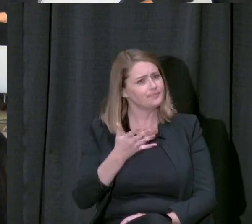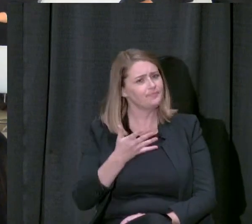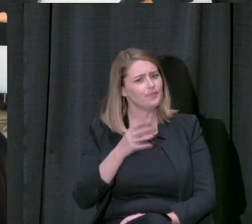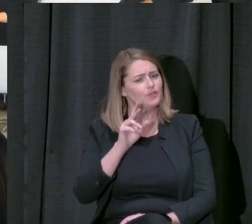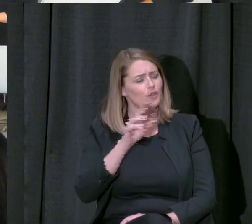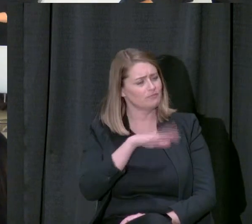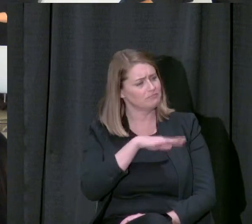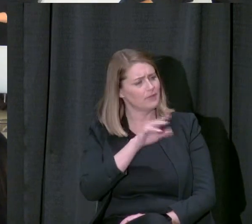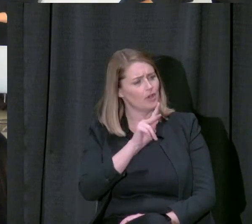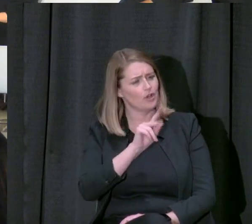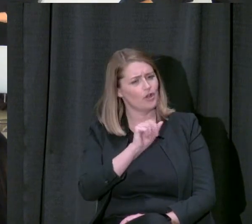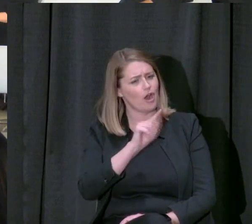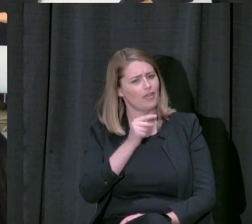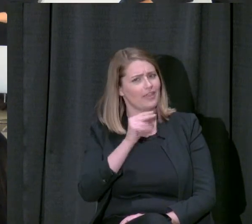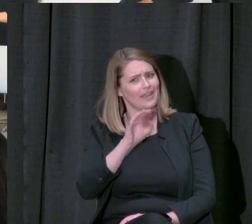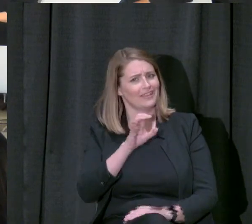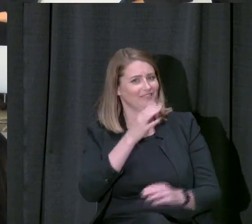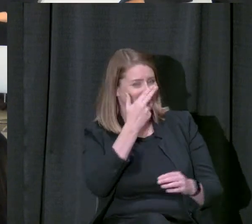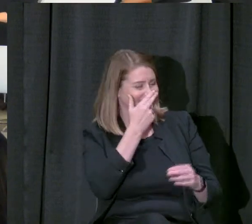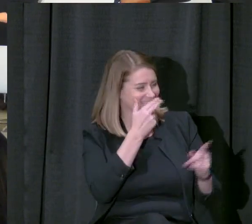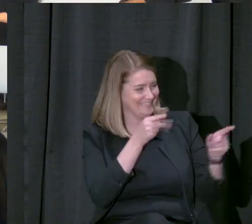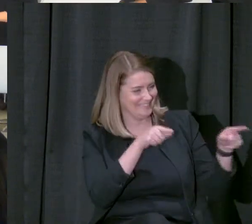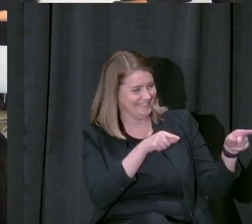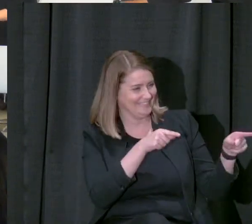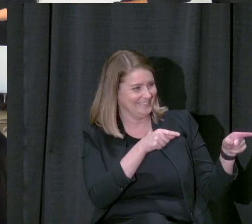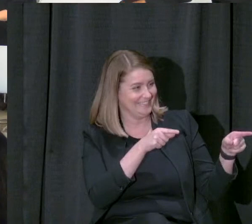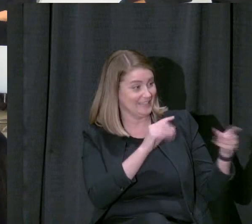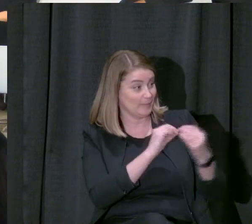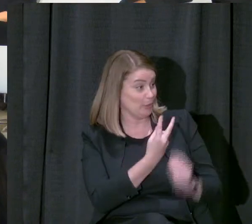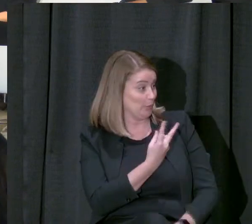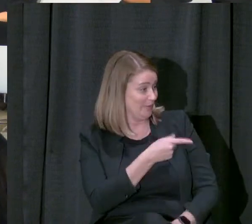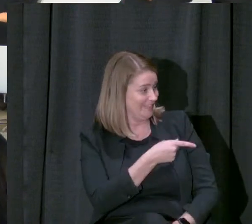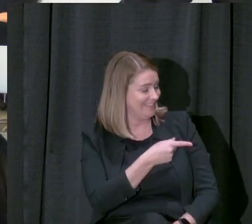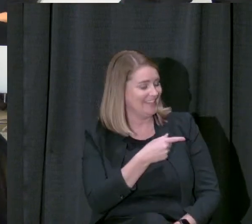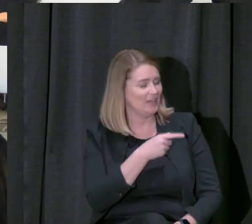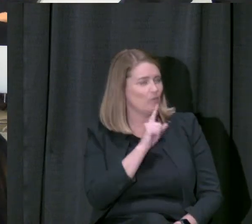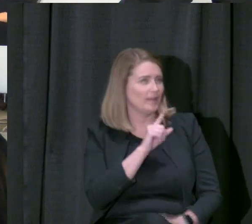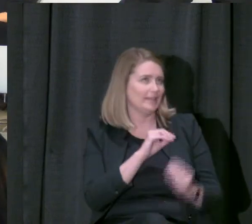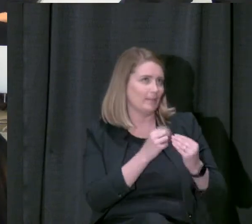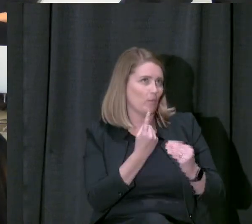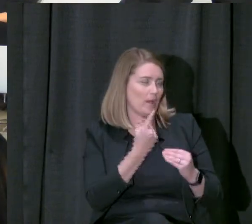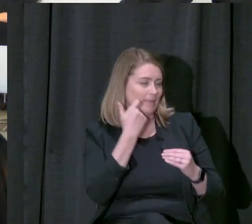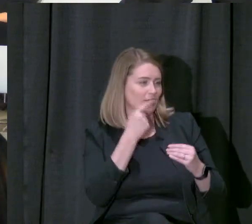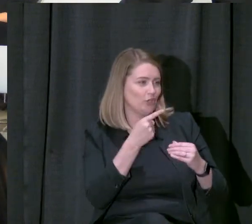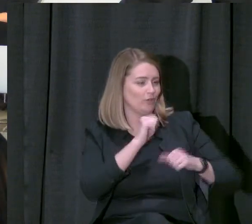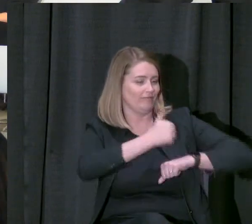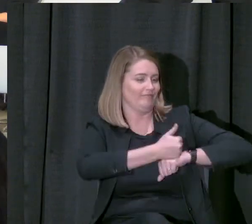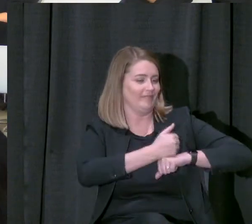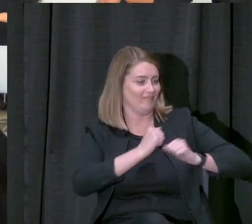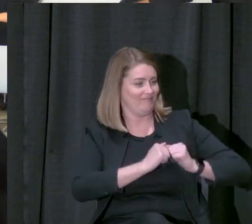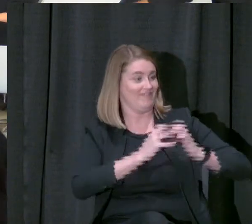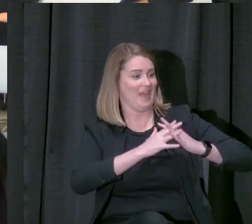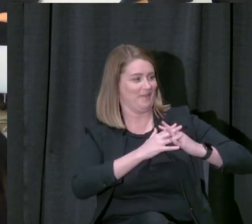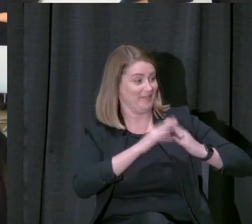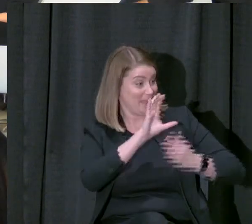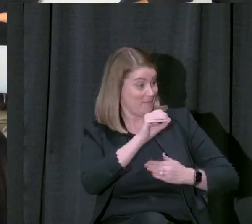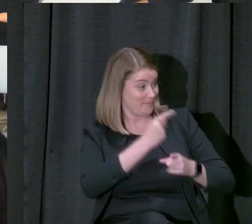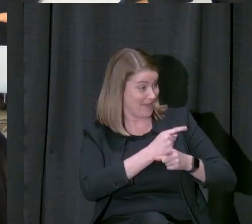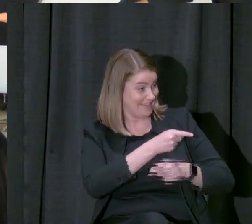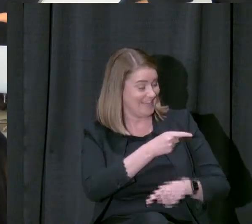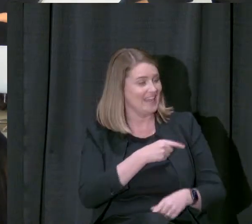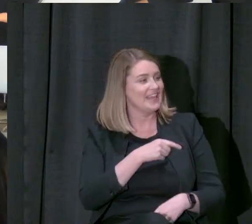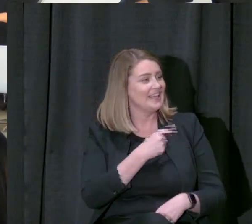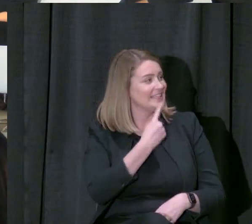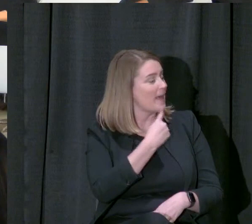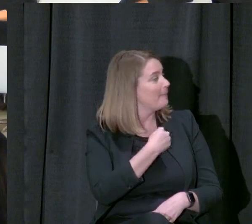Karthik, this is going to be so funny. Karthik 2, really it's Karthik 1. He's the founder of the company, right? Yeah. Tell